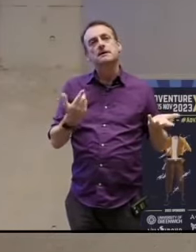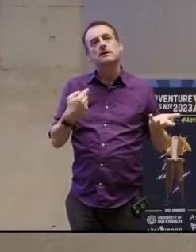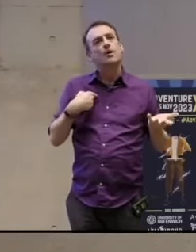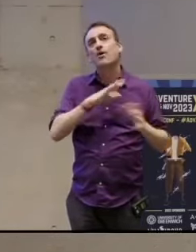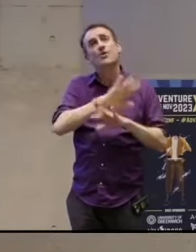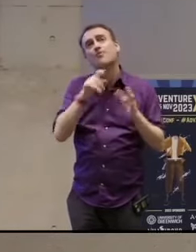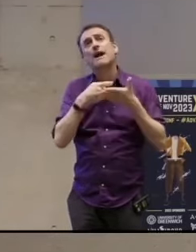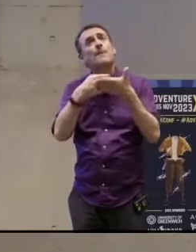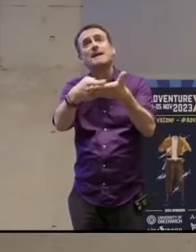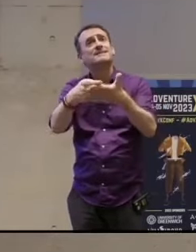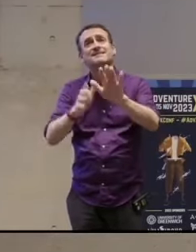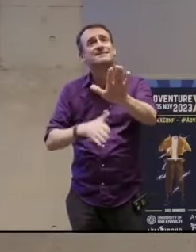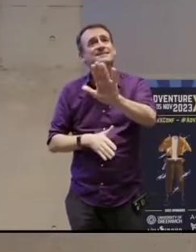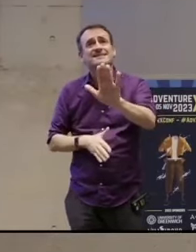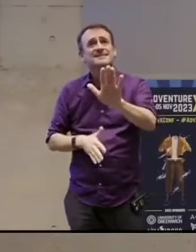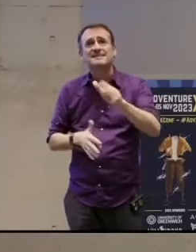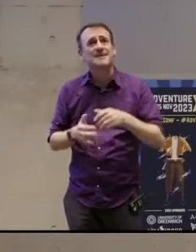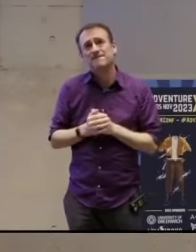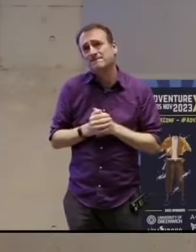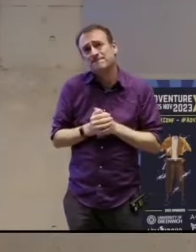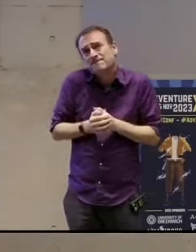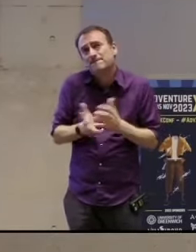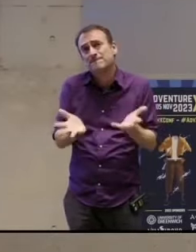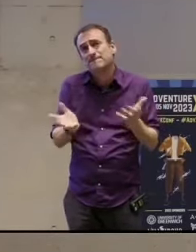recommend it, basically.